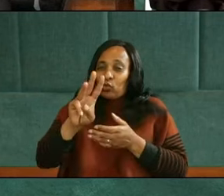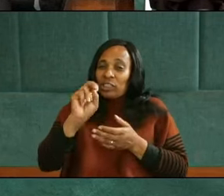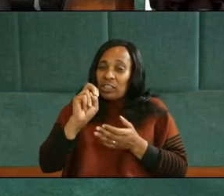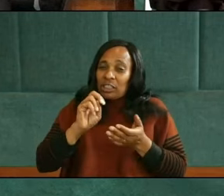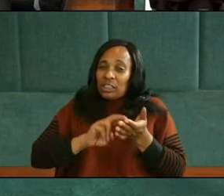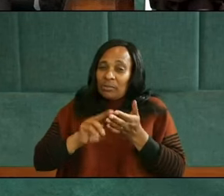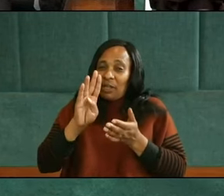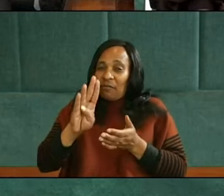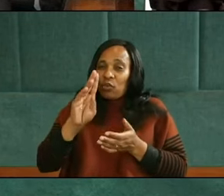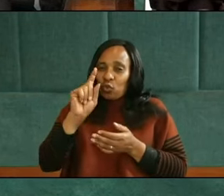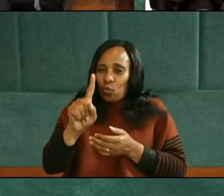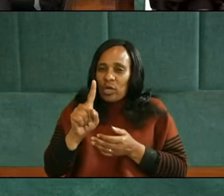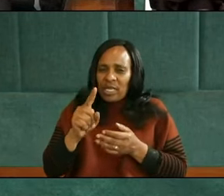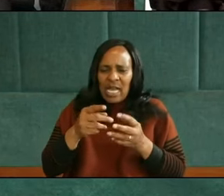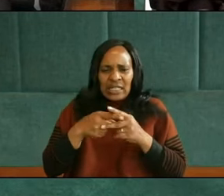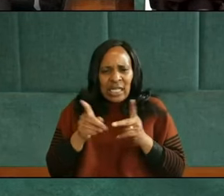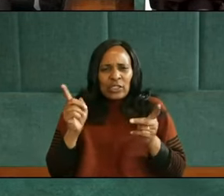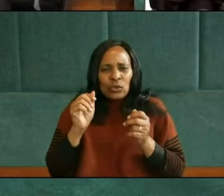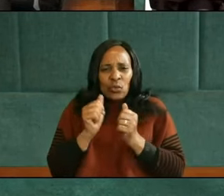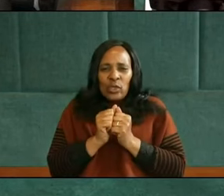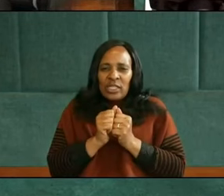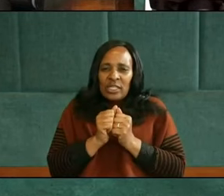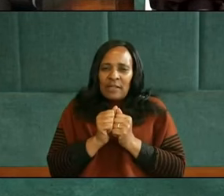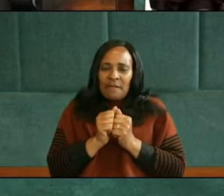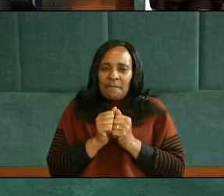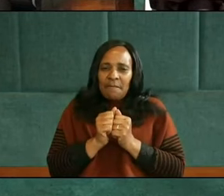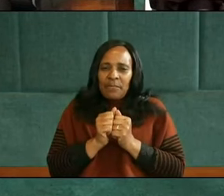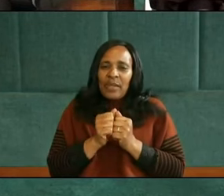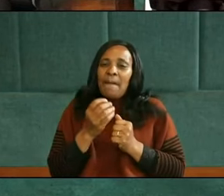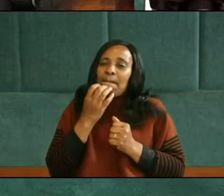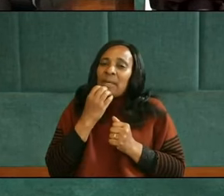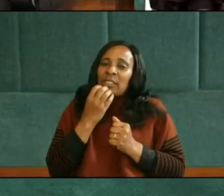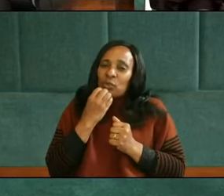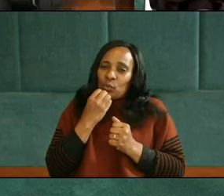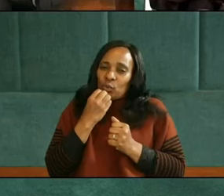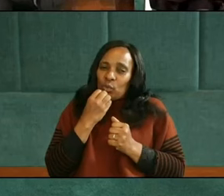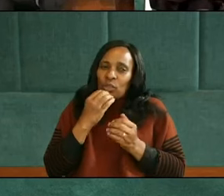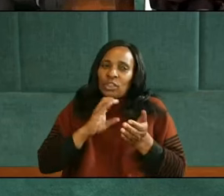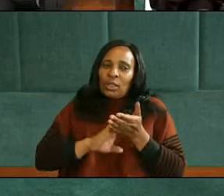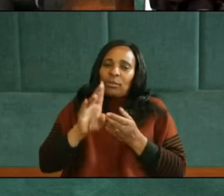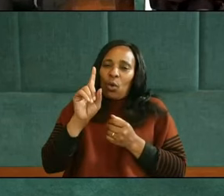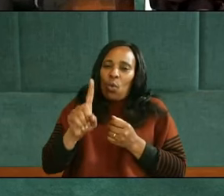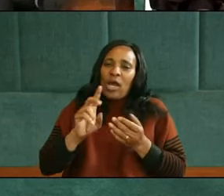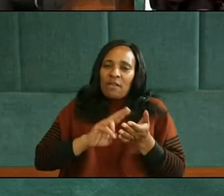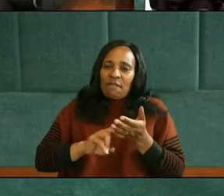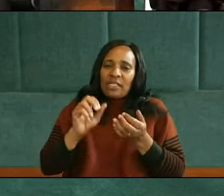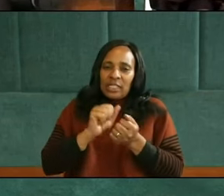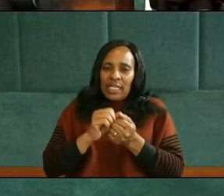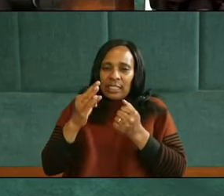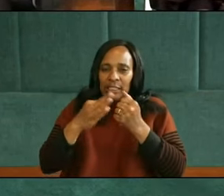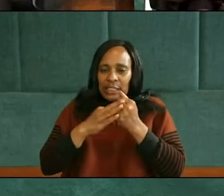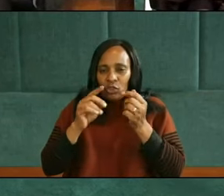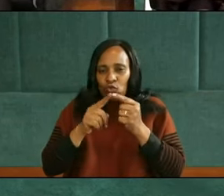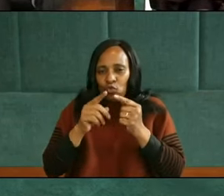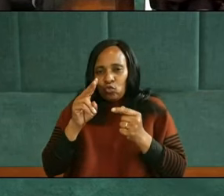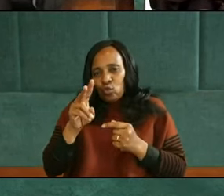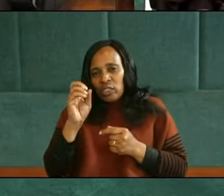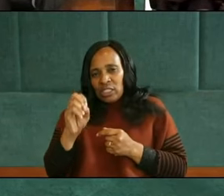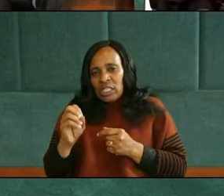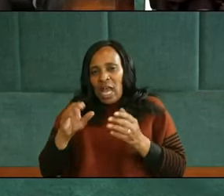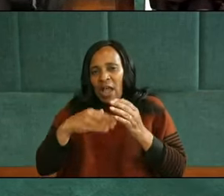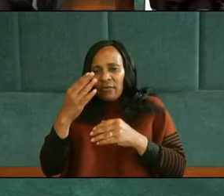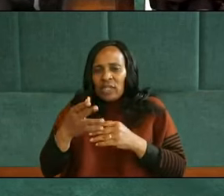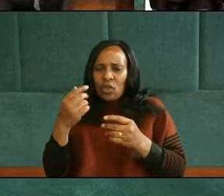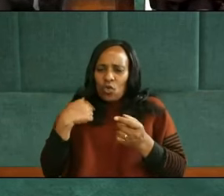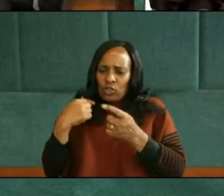I'll start with, there's no verse. Okay, Matthew chapter 1, verse 18 to 20. But after he